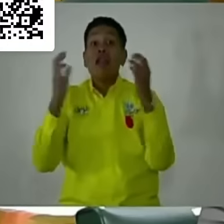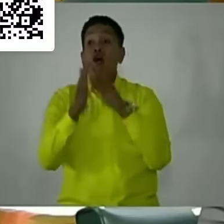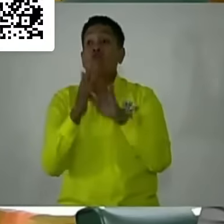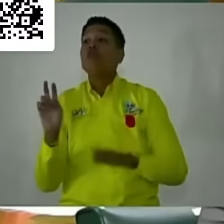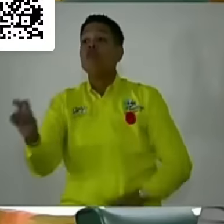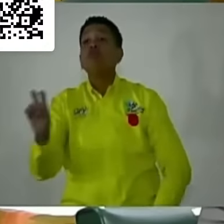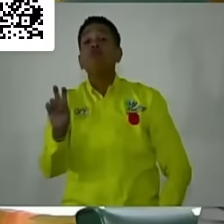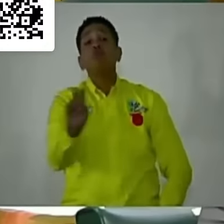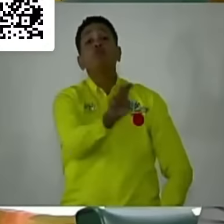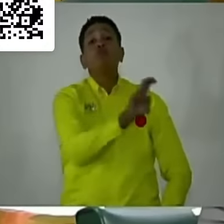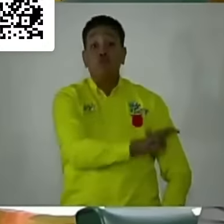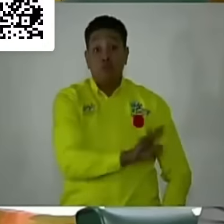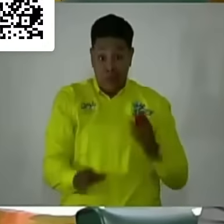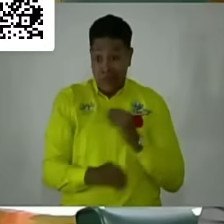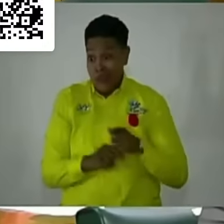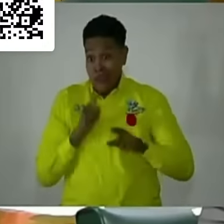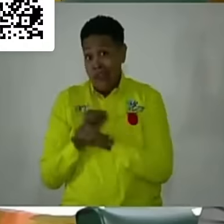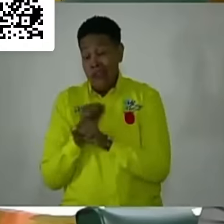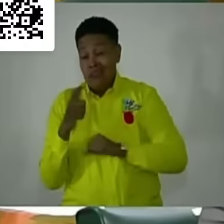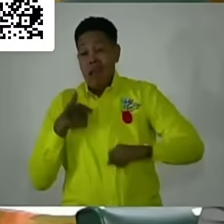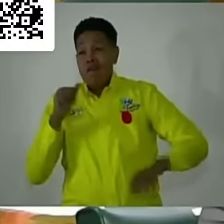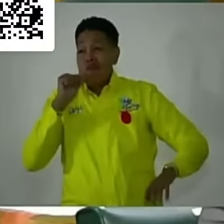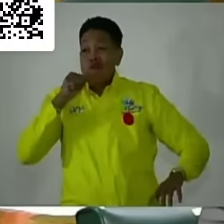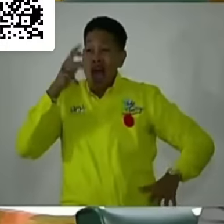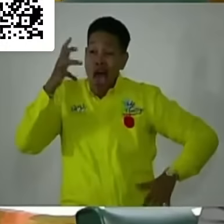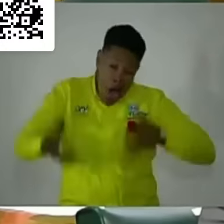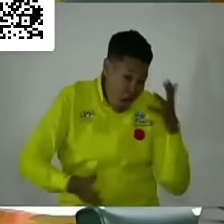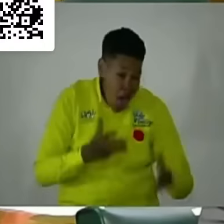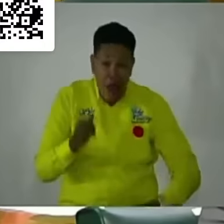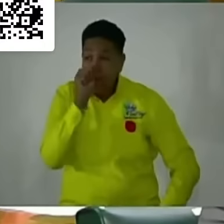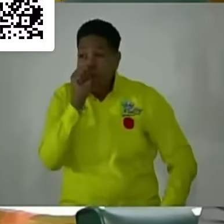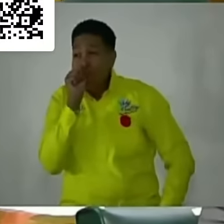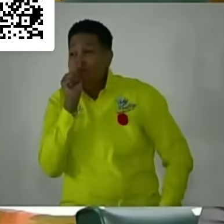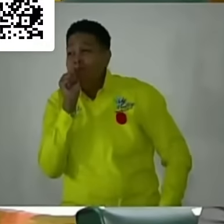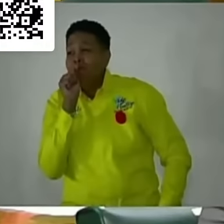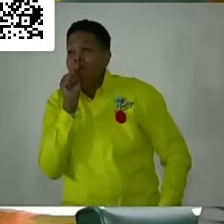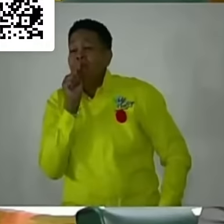communities that have suffered, that have endured